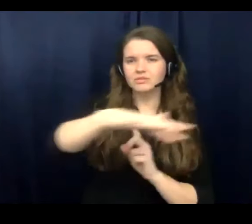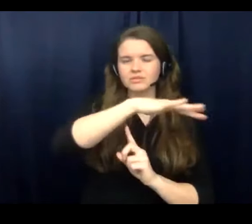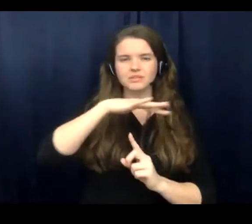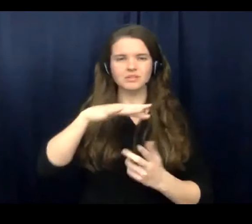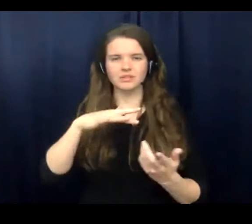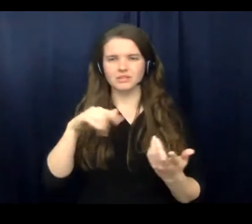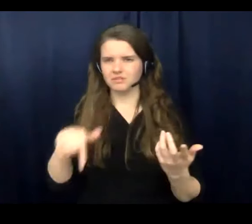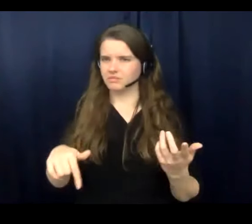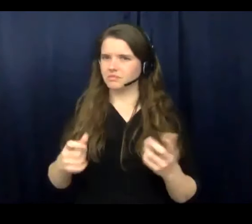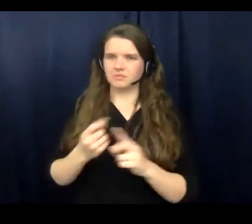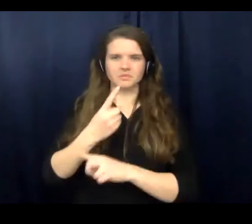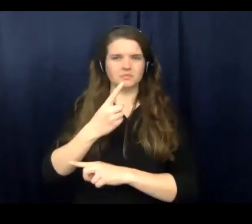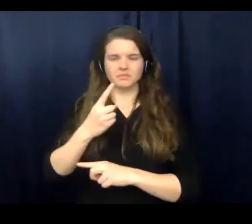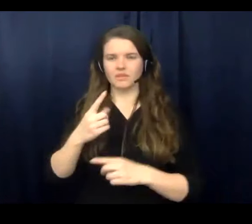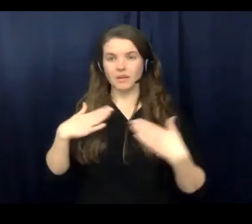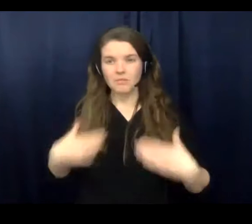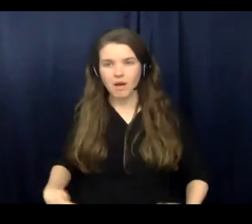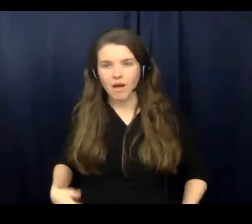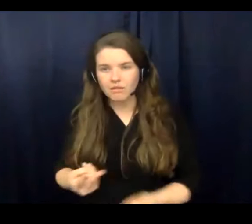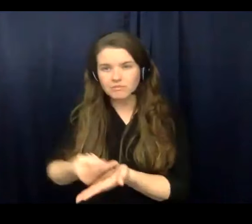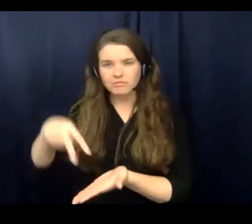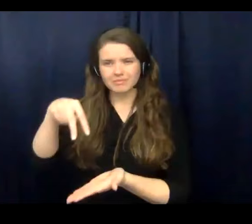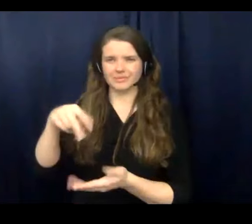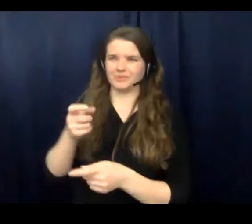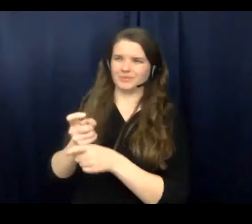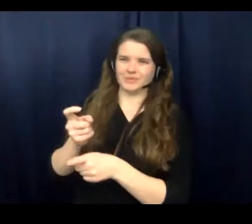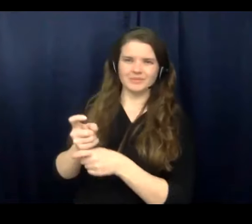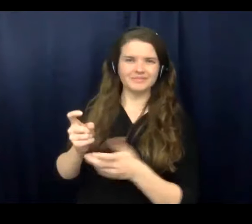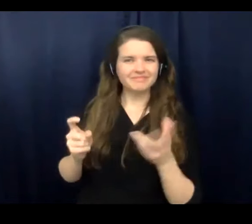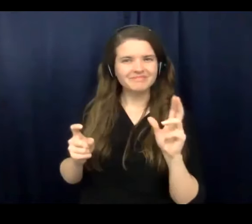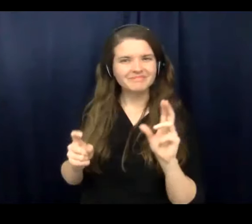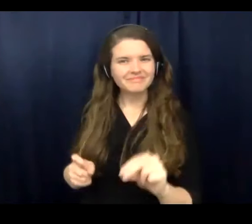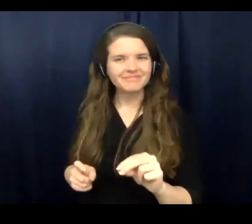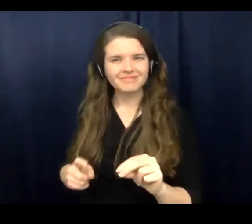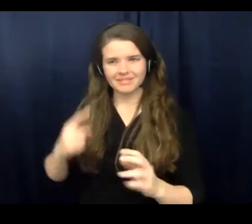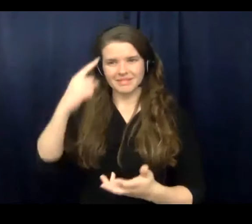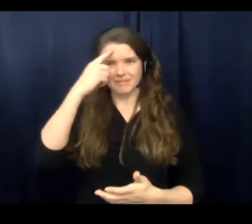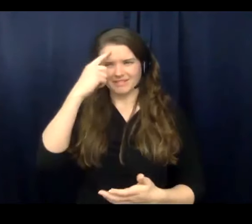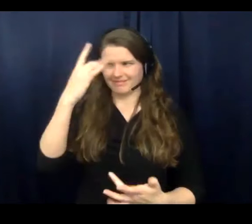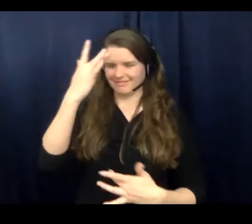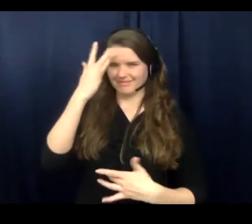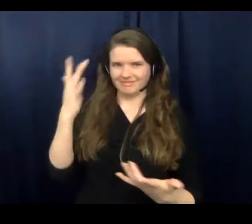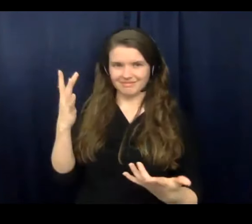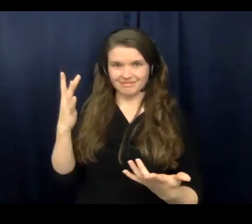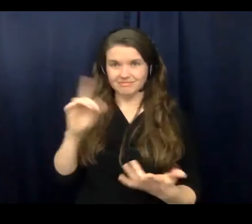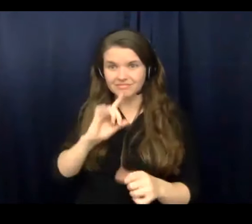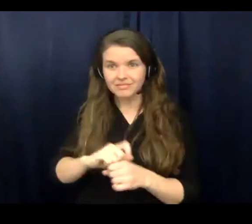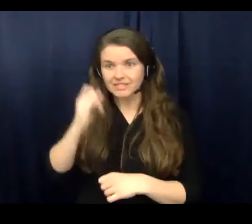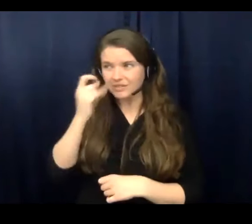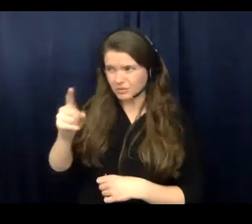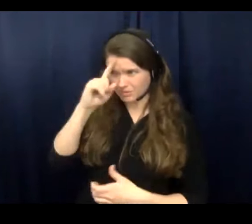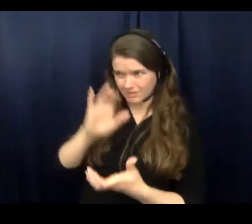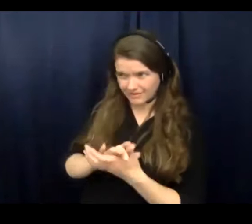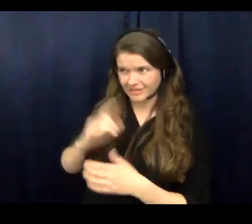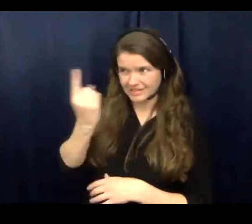was so foreign. Bodily resurrection was considered a joke. You were considered to be mentally ill, literally, if you really believed that